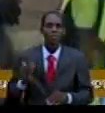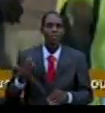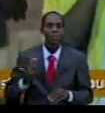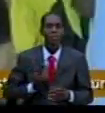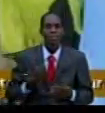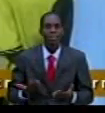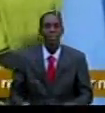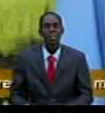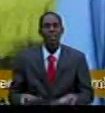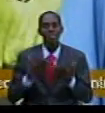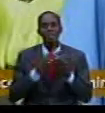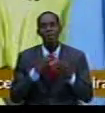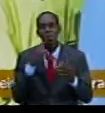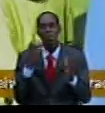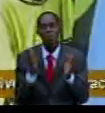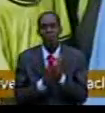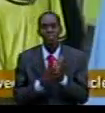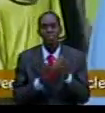Rise up and praise God.